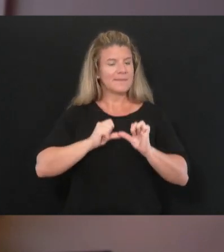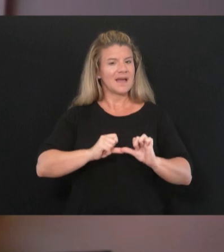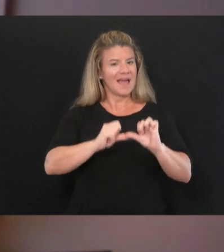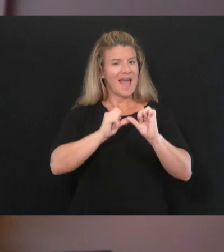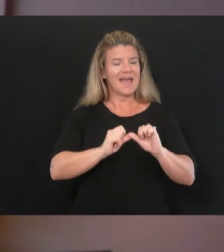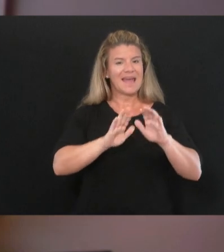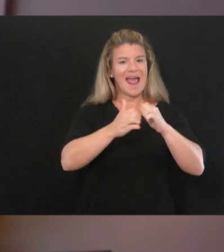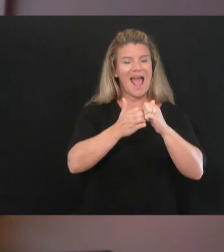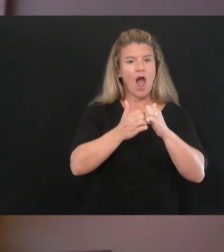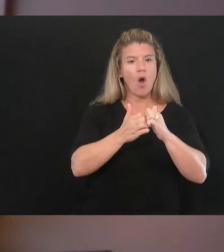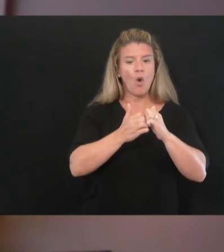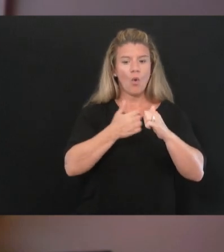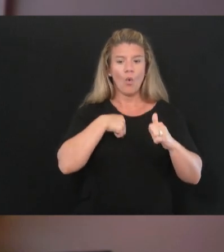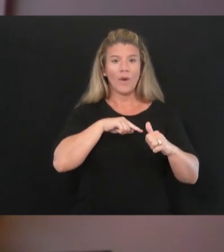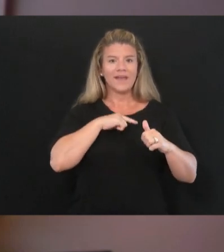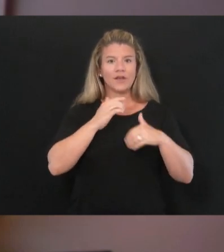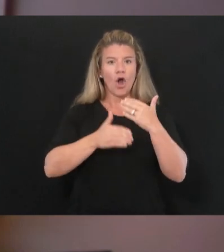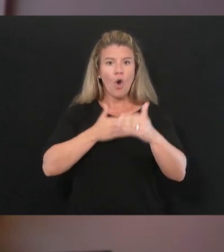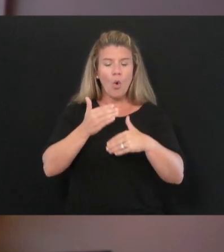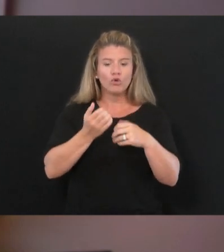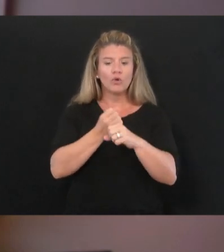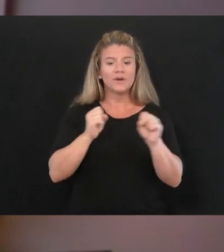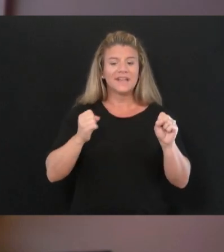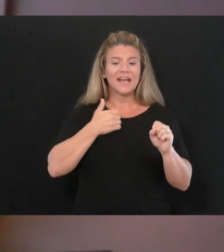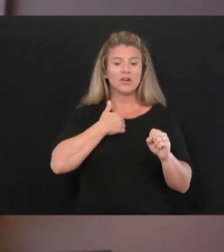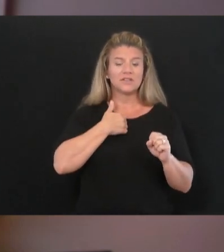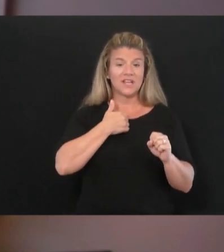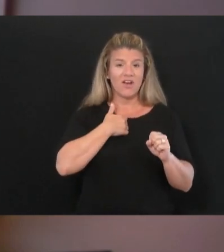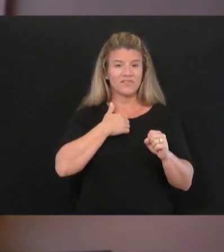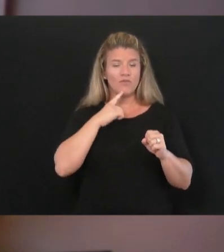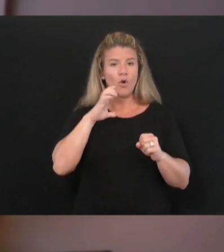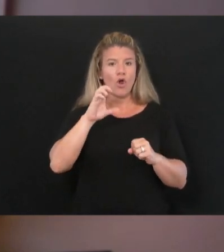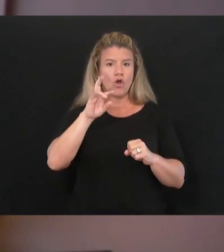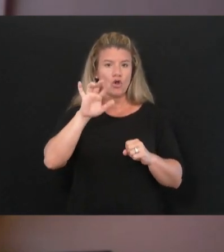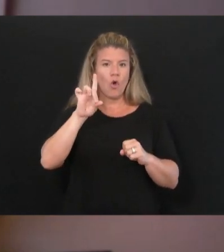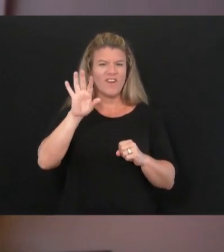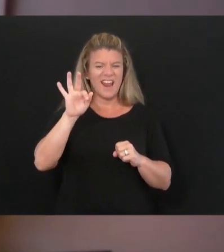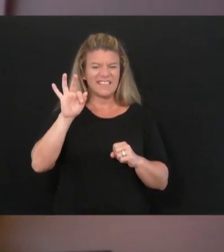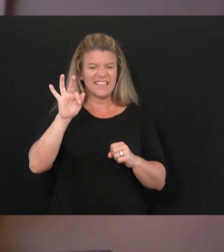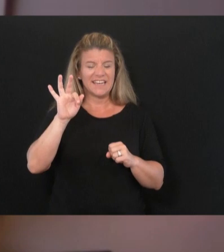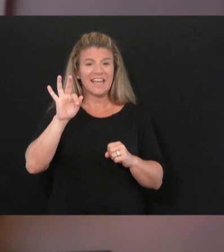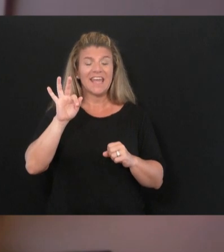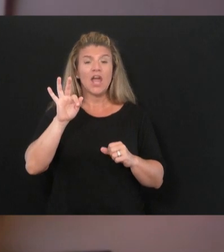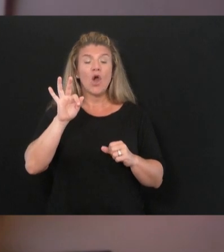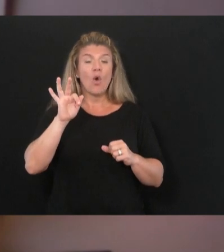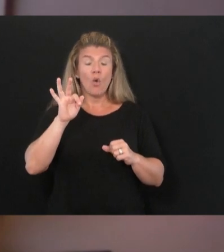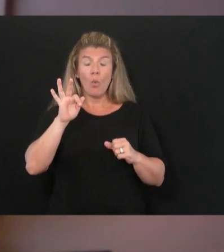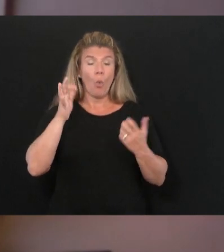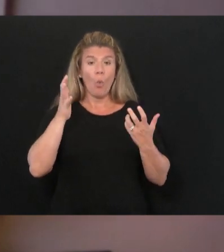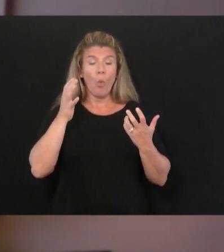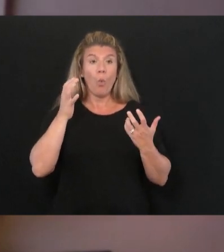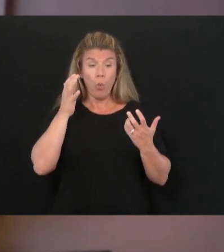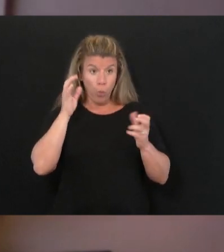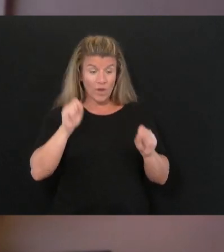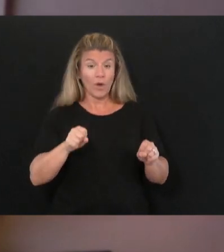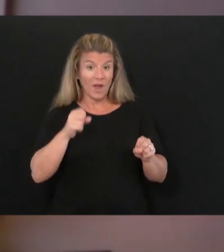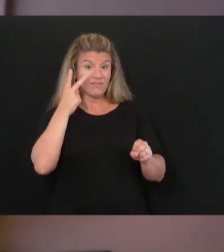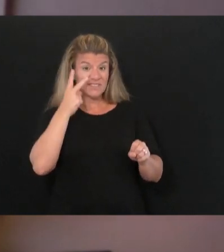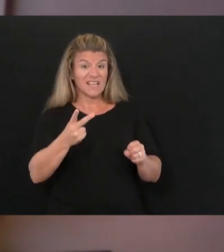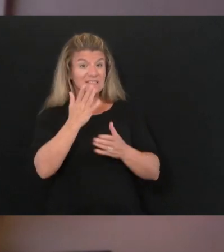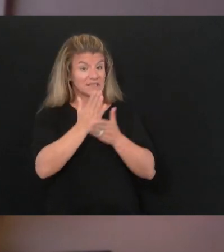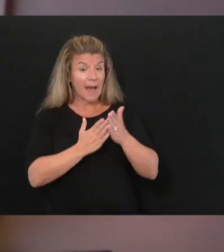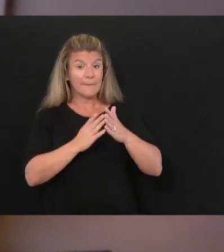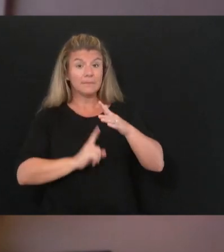to protect ourselves and each other from COVID-19. We have seen some